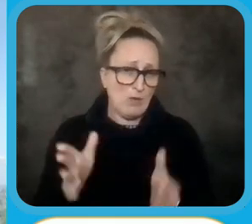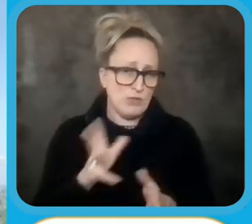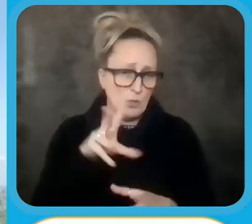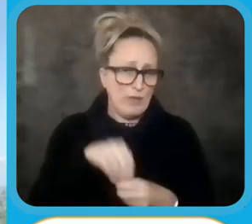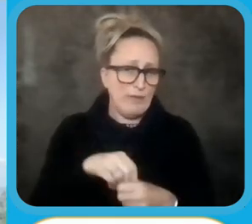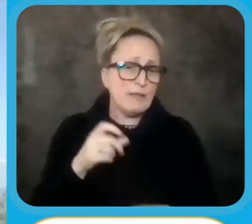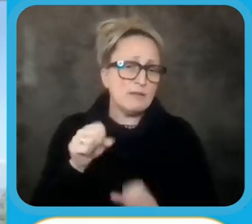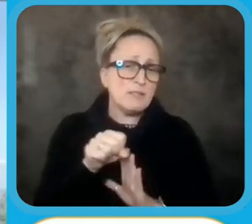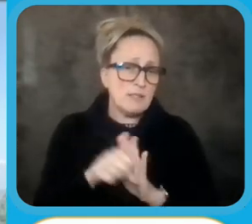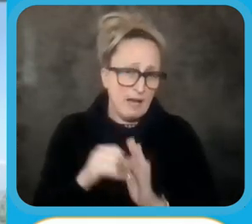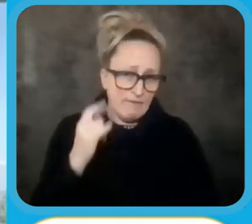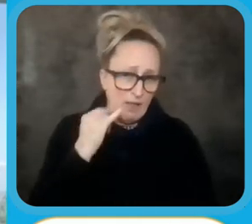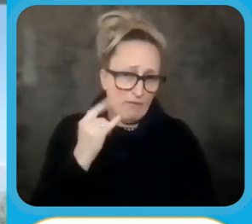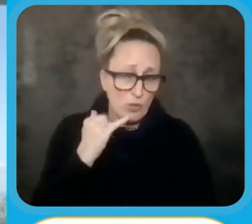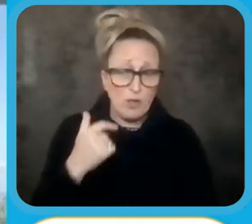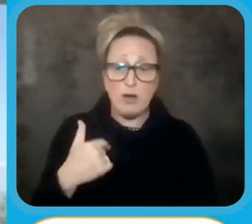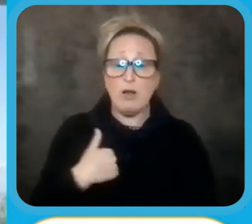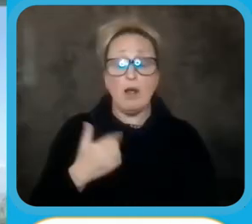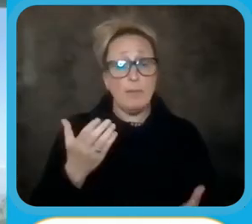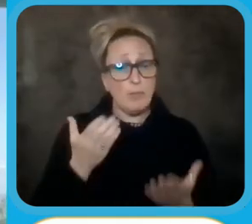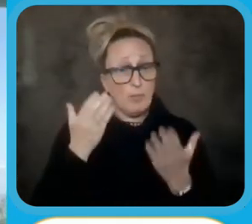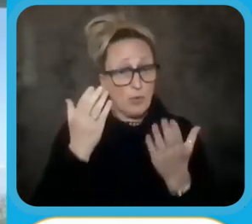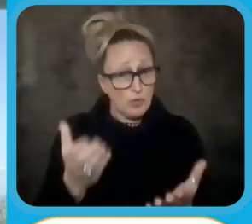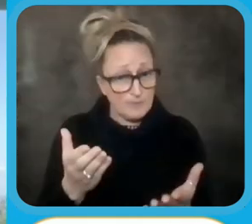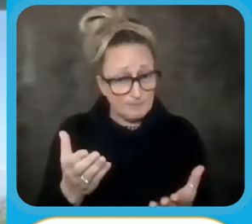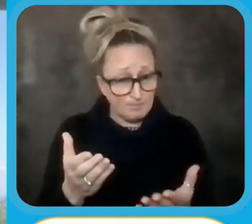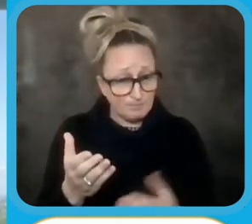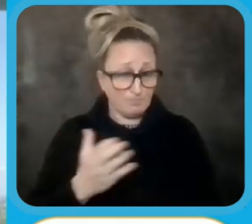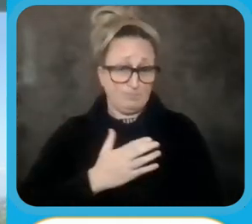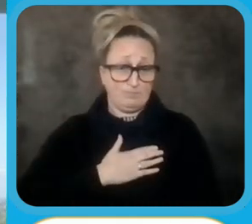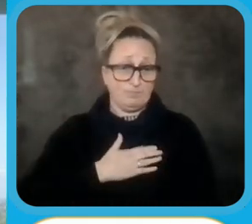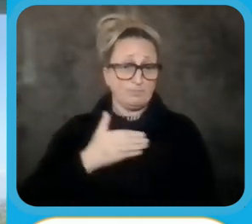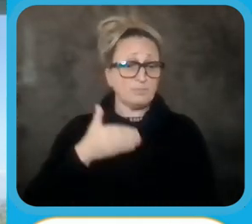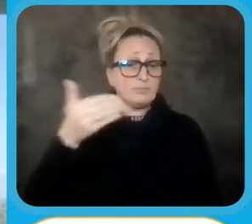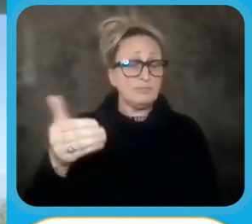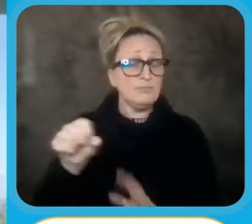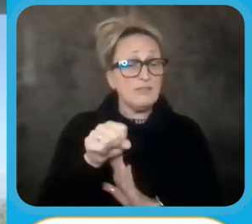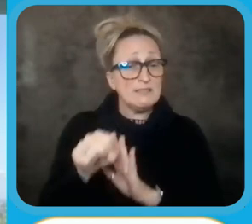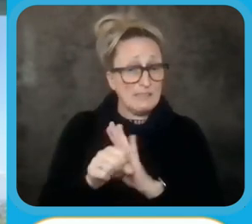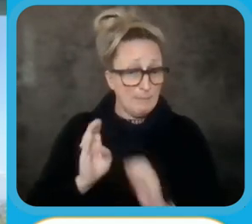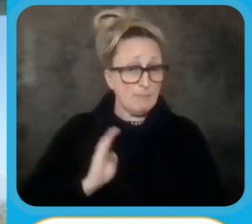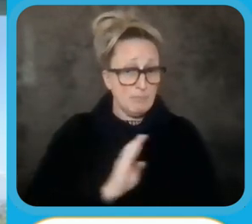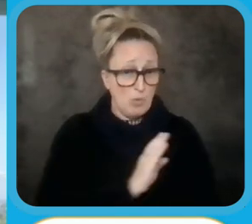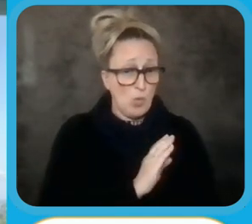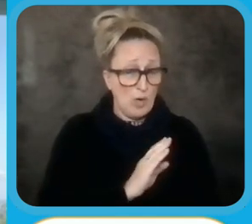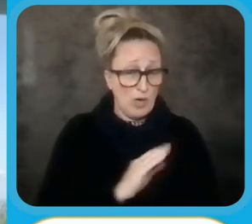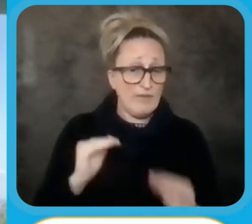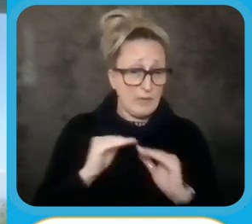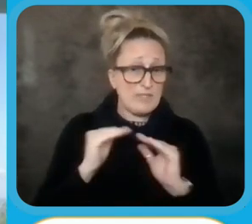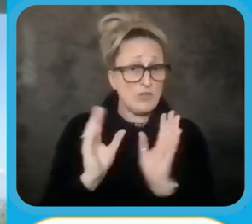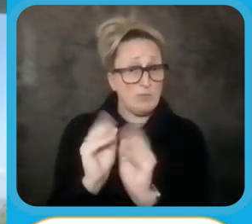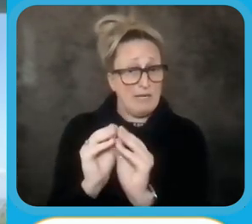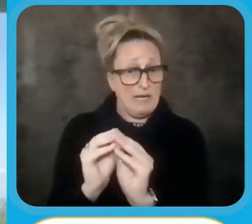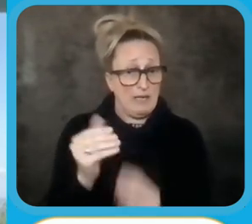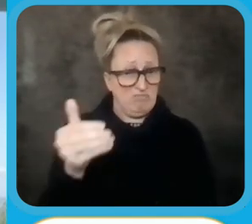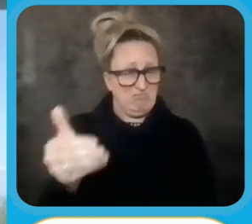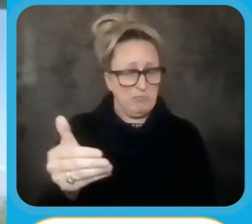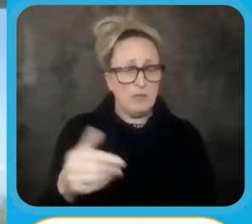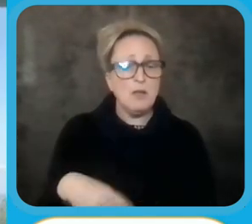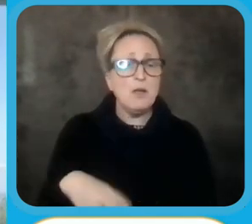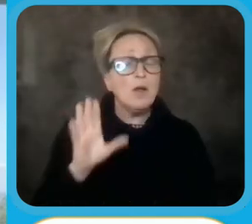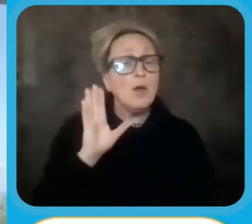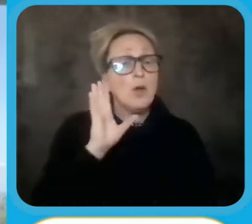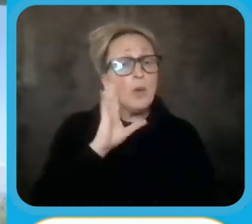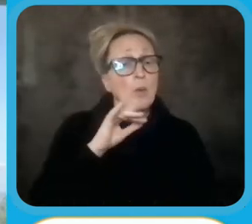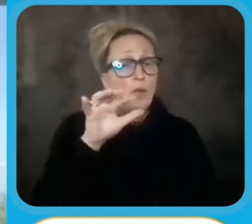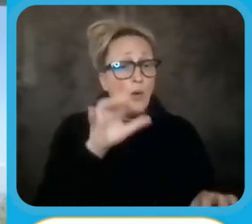California. I am proposing at my next State Board of Equalization meeting that we